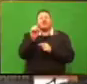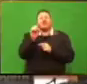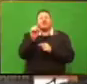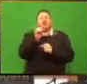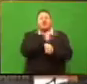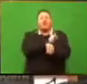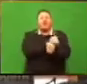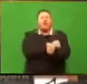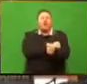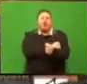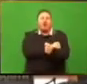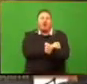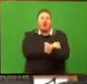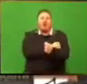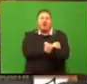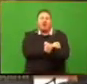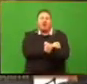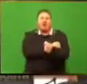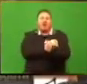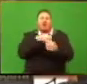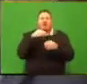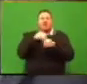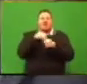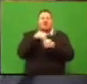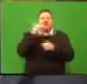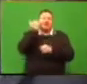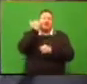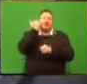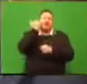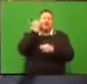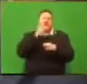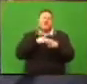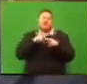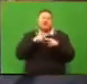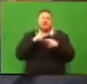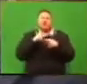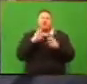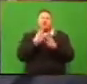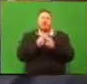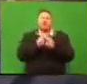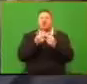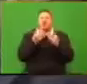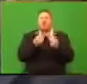the so-called government of national unity.